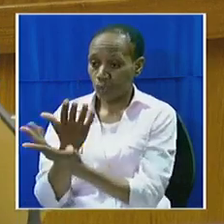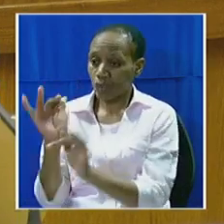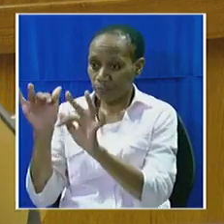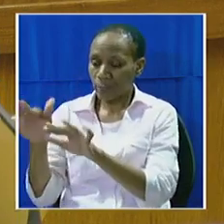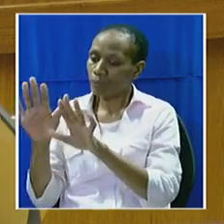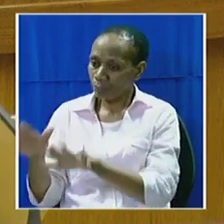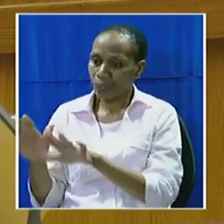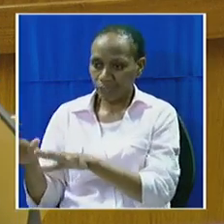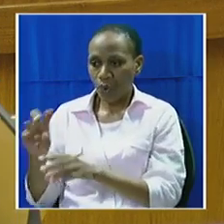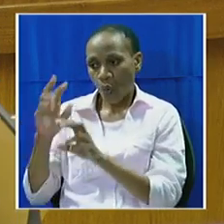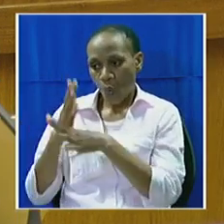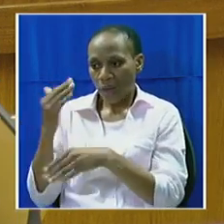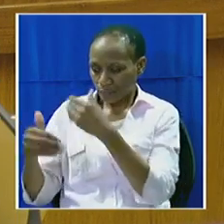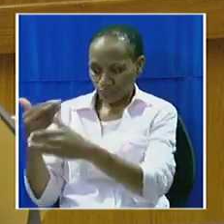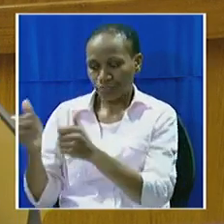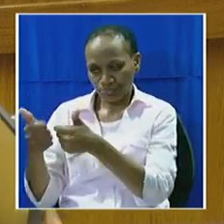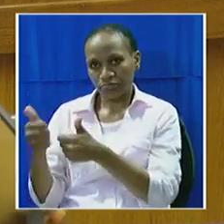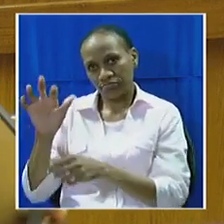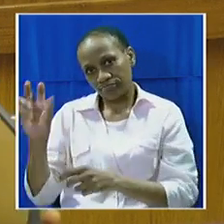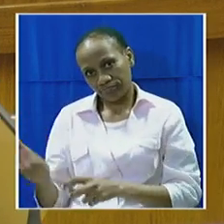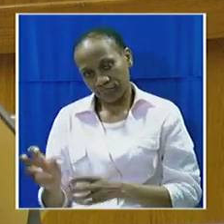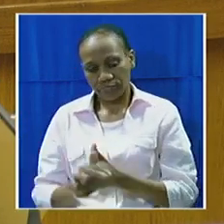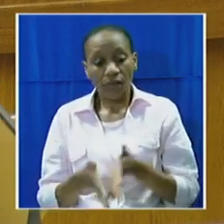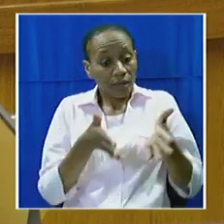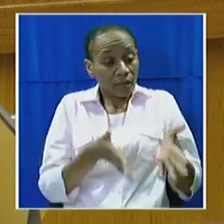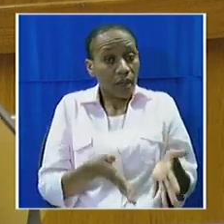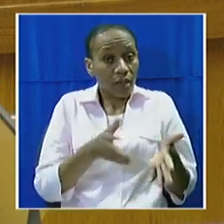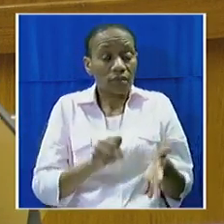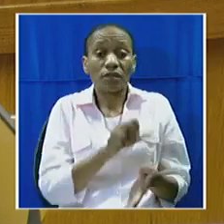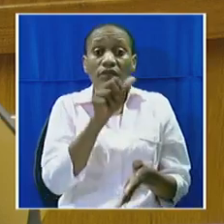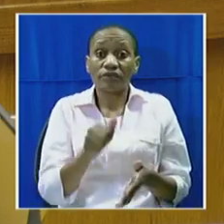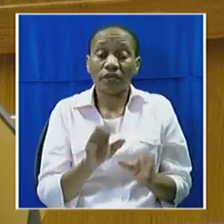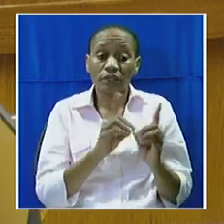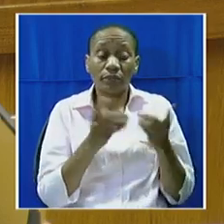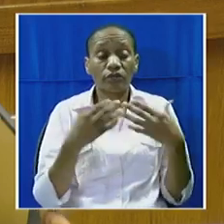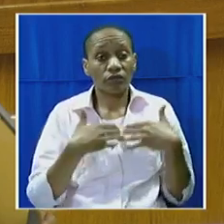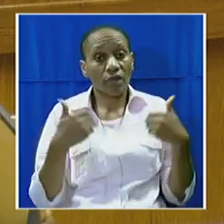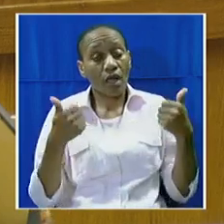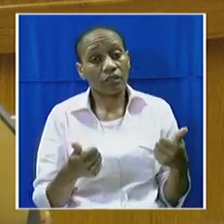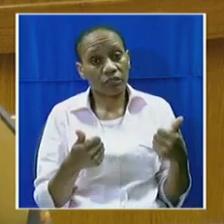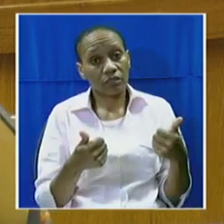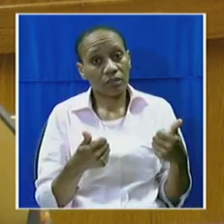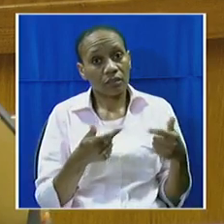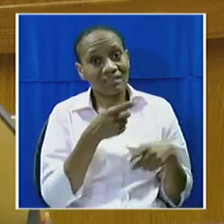work, close quote. Here at home, the Department of Health put